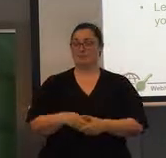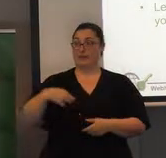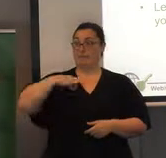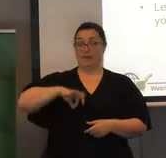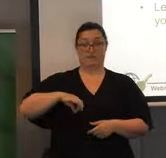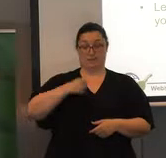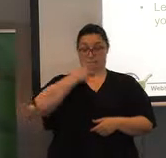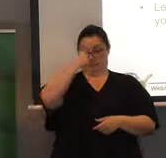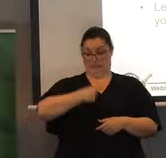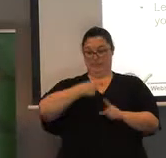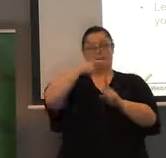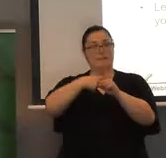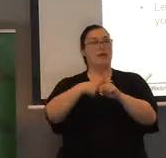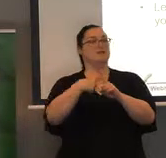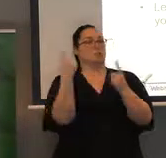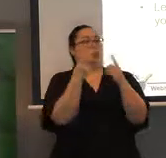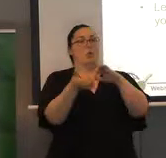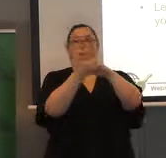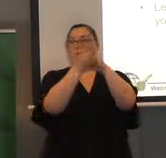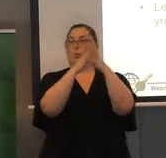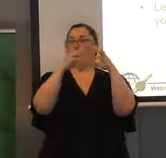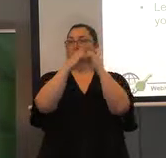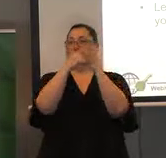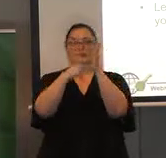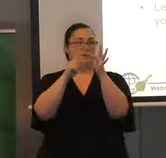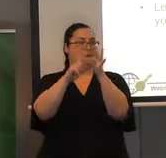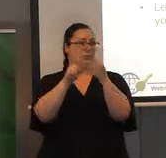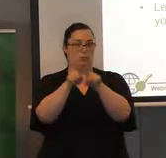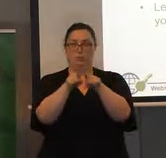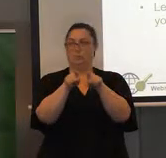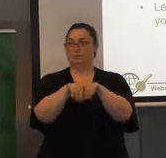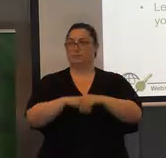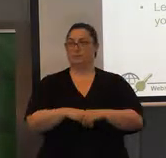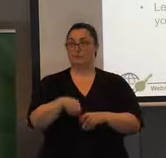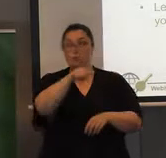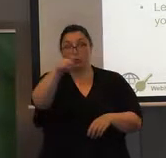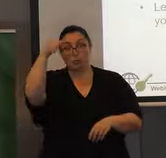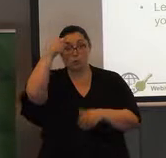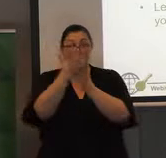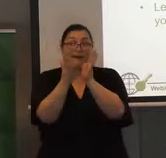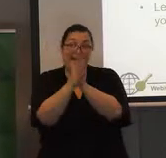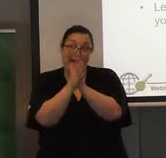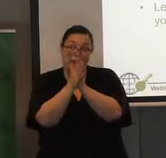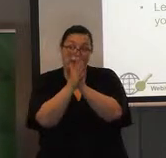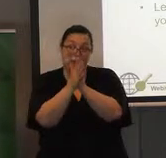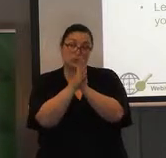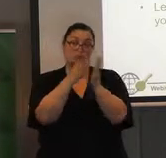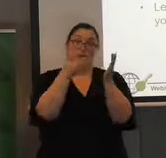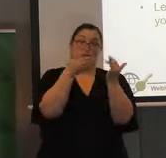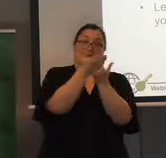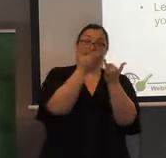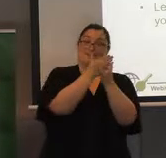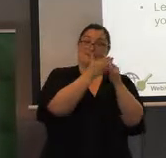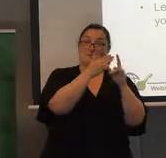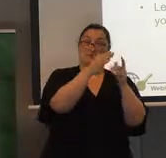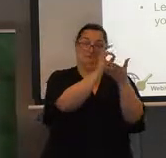benefits are both to you and to the website owner. If you know how to develop accessibly and you've got proof